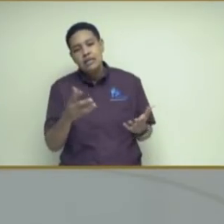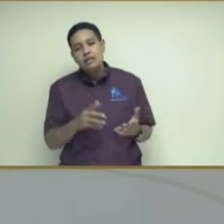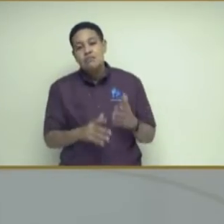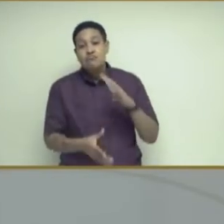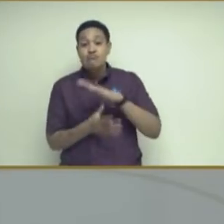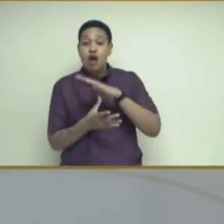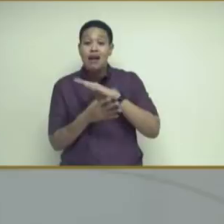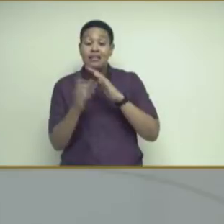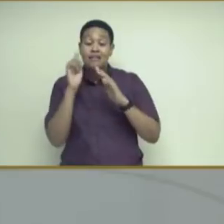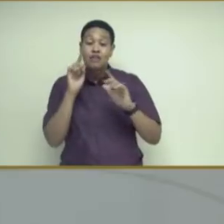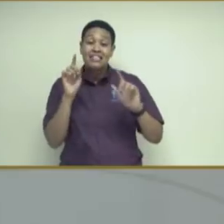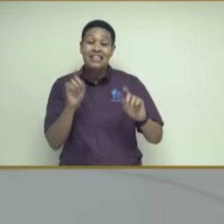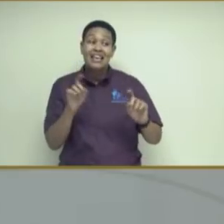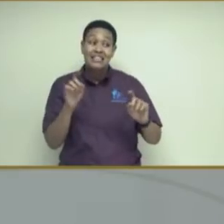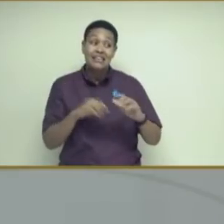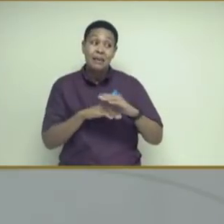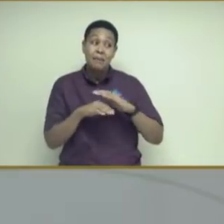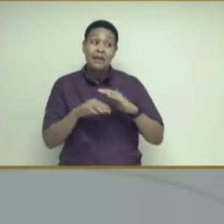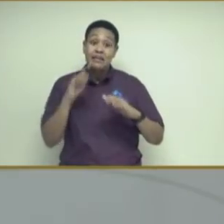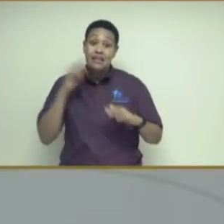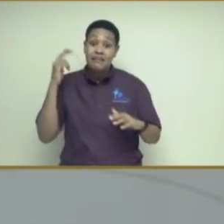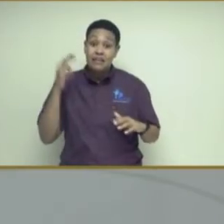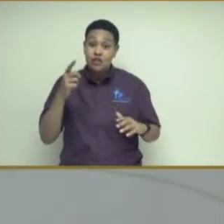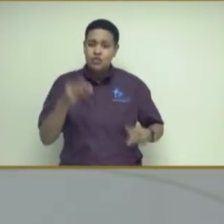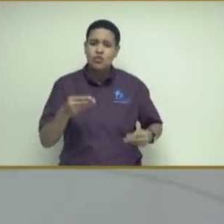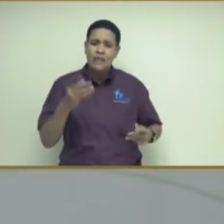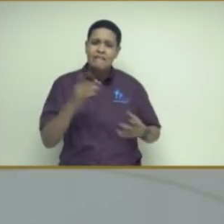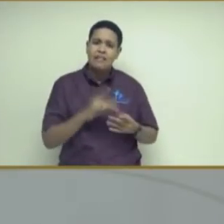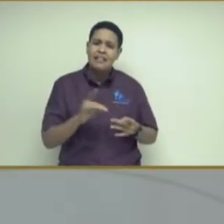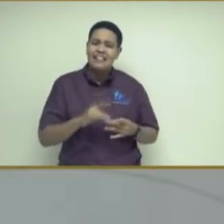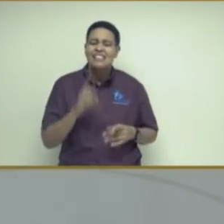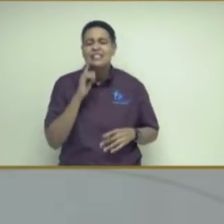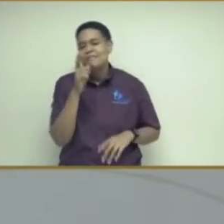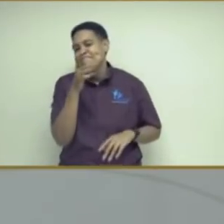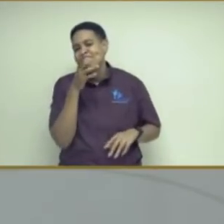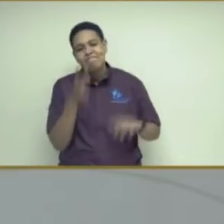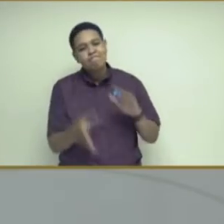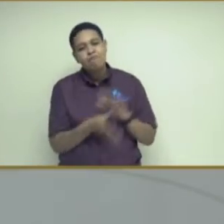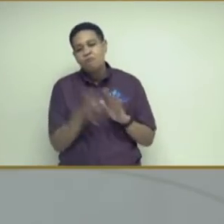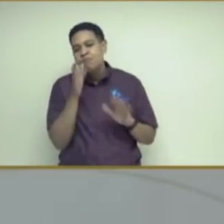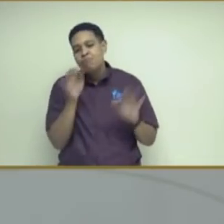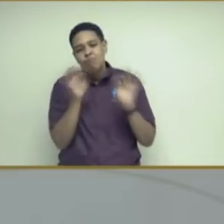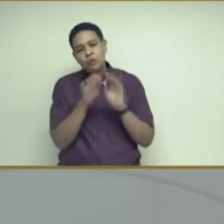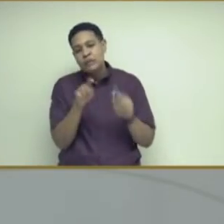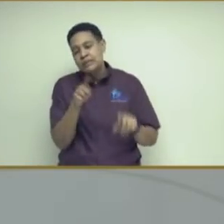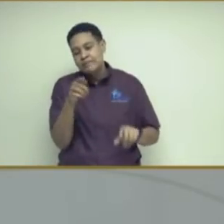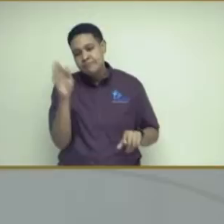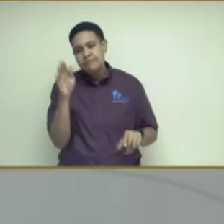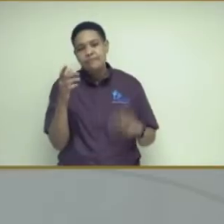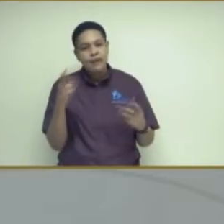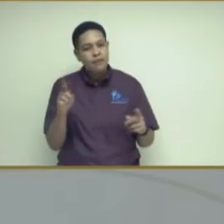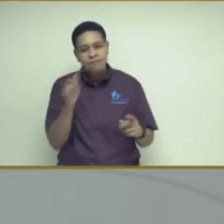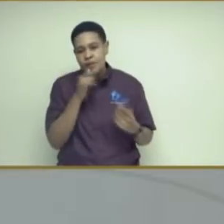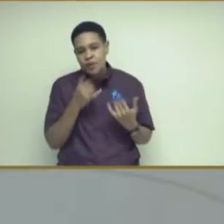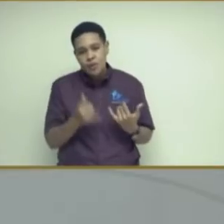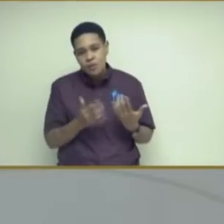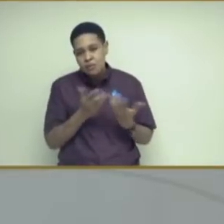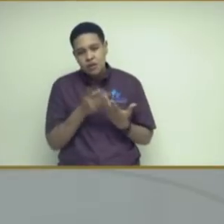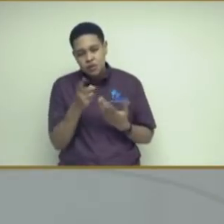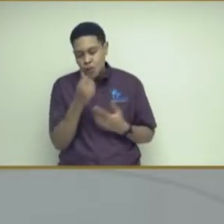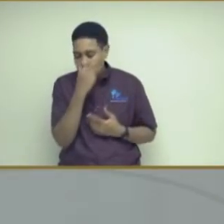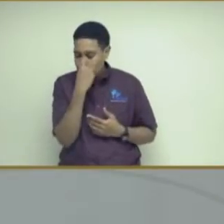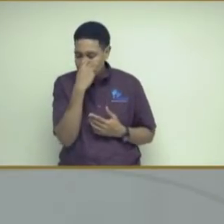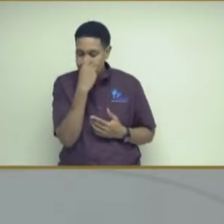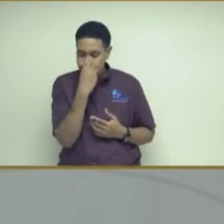priority for testing based on the history that you gave, then I don't want to. I